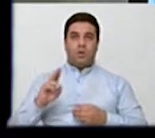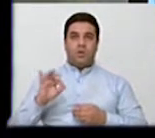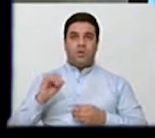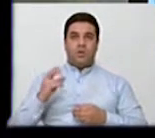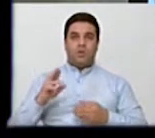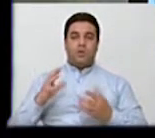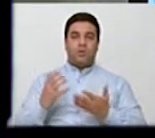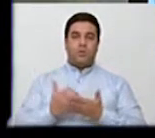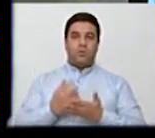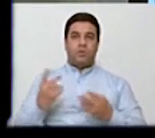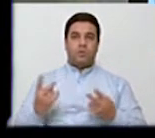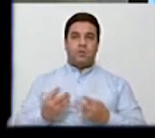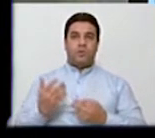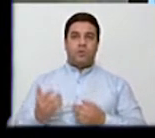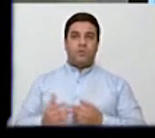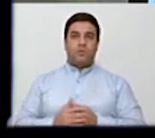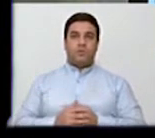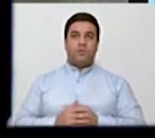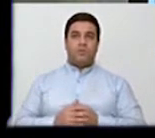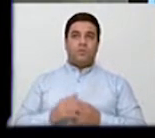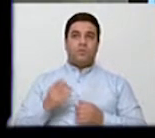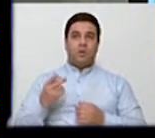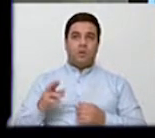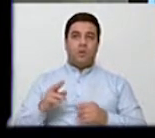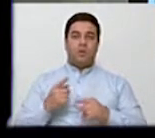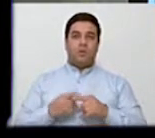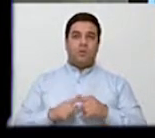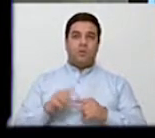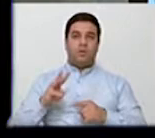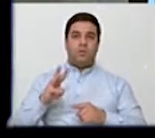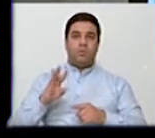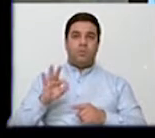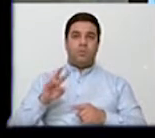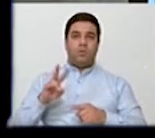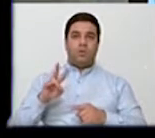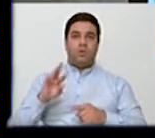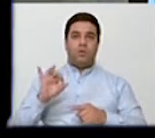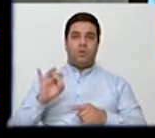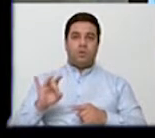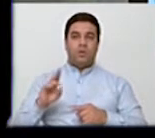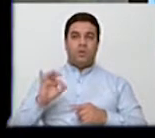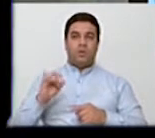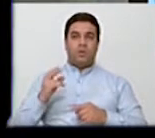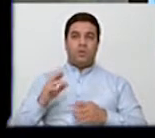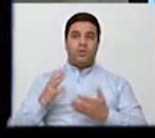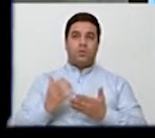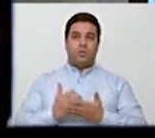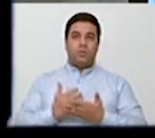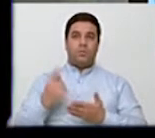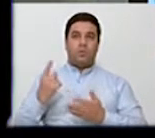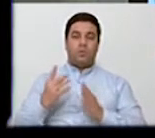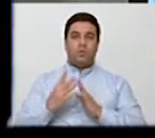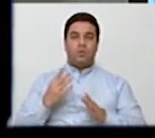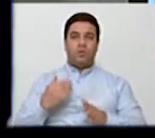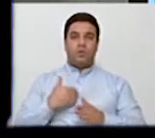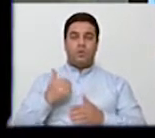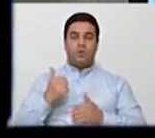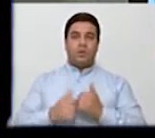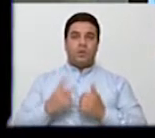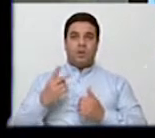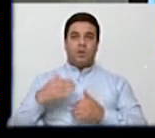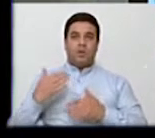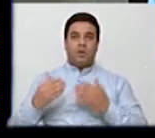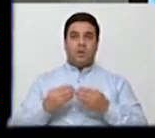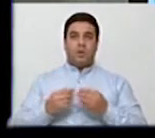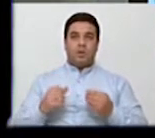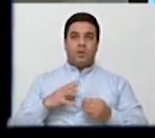topishimiz kerak. Buning uchun molar konsentratsiyasini topishimiz uchun dastlab biz har ikkala eritmada